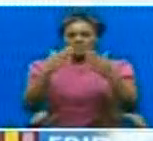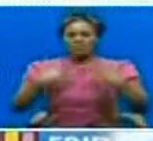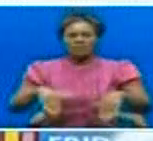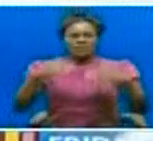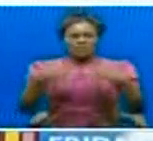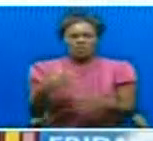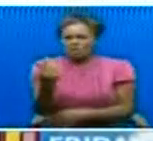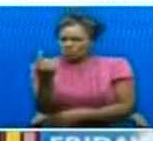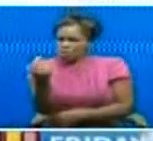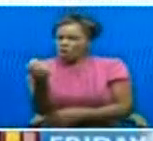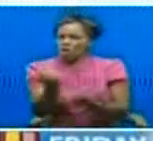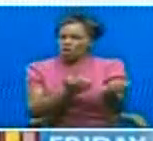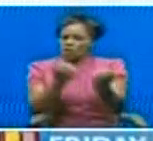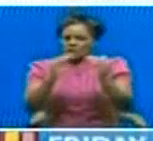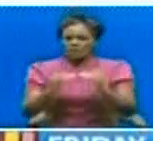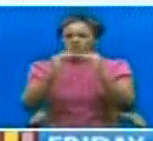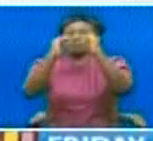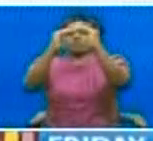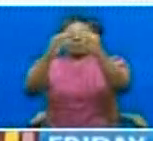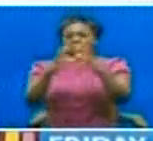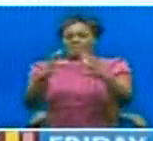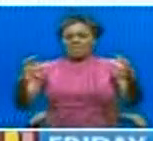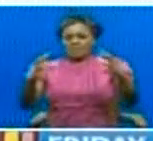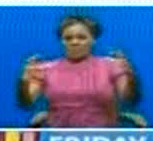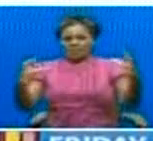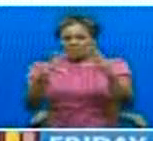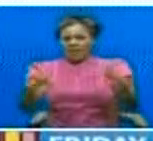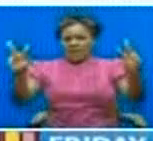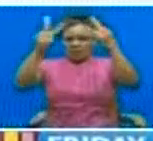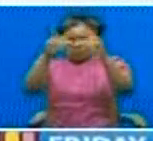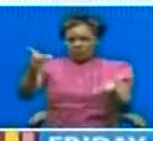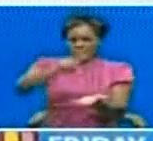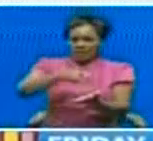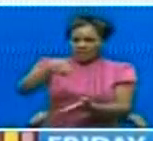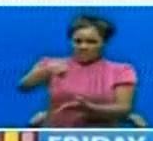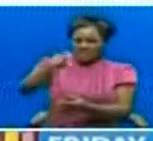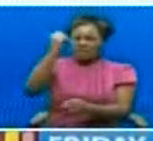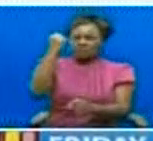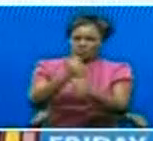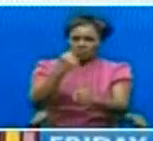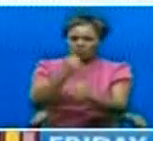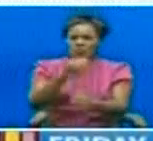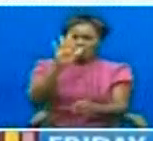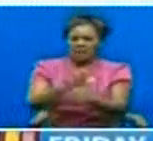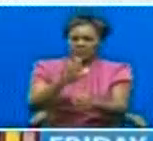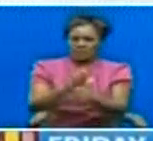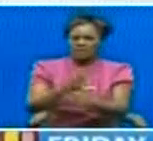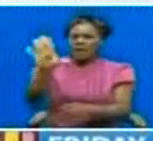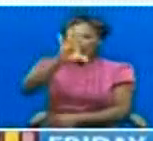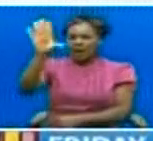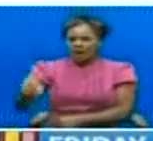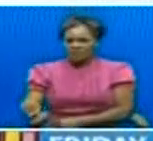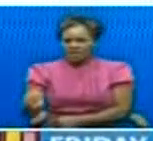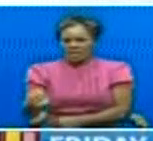take small businesses and take it to the next level, value addition. And she does a lot when it comes to African